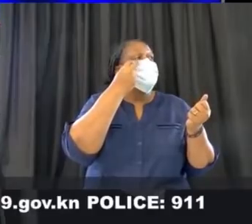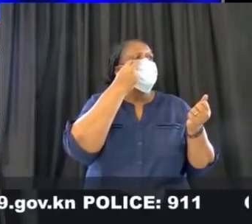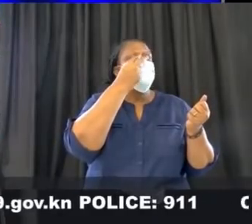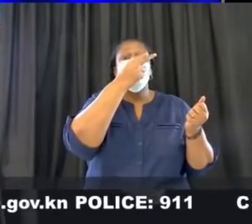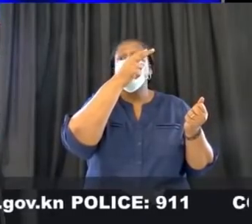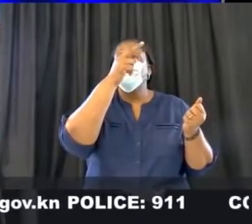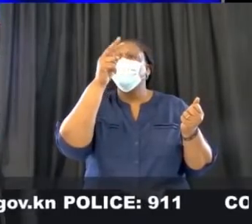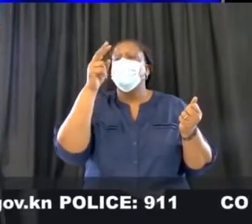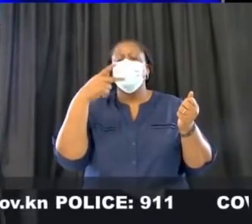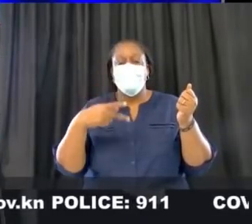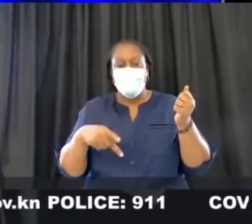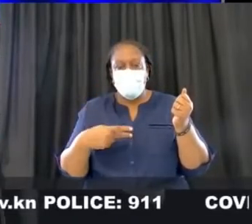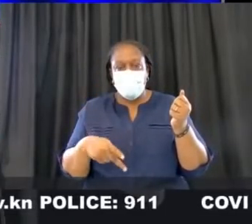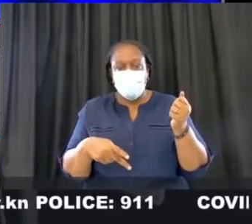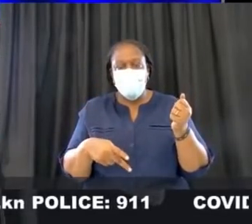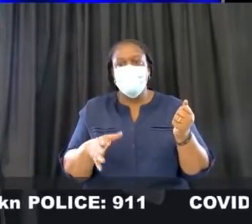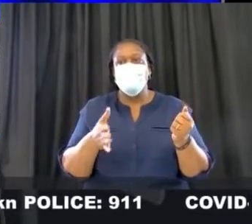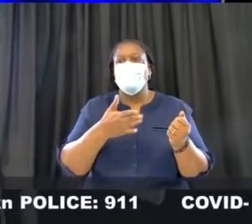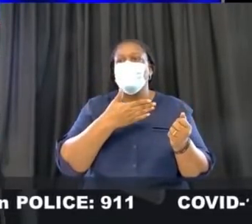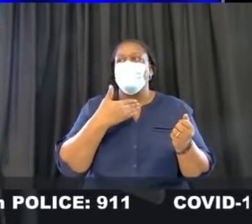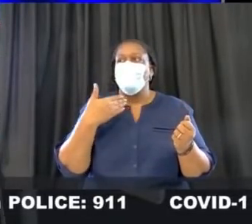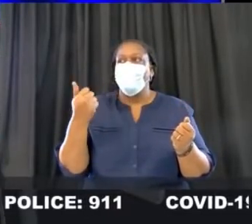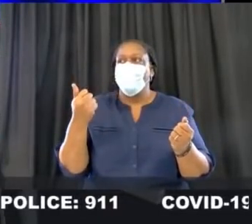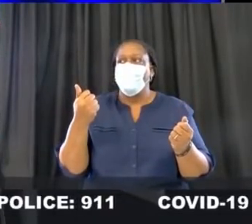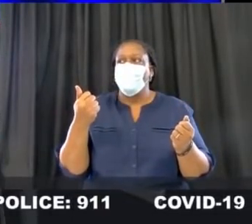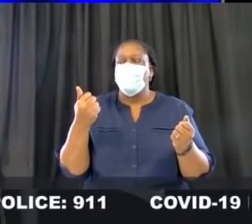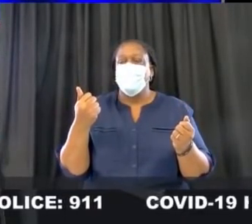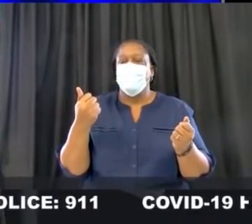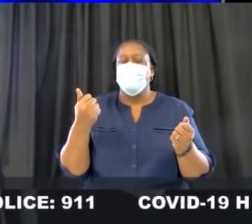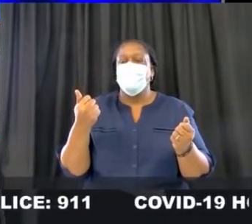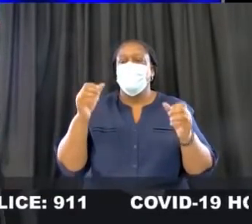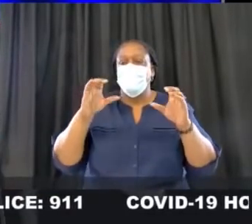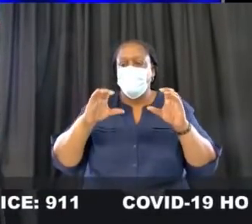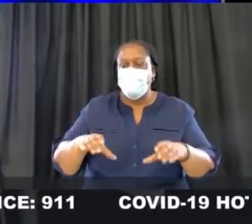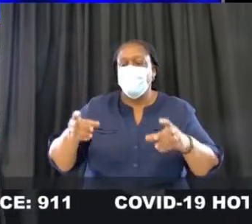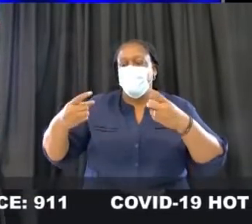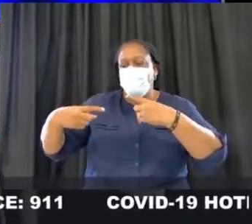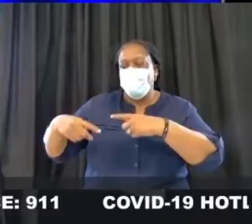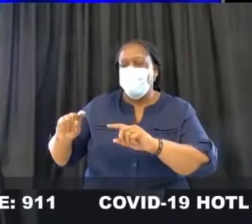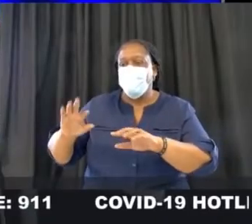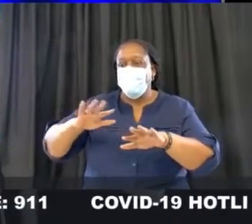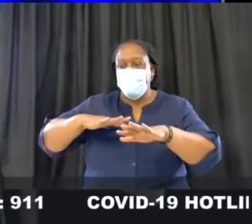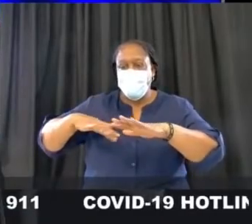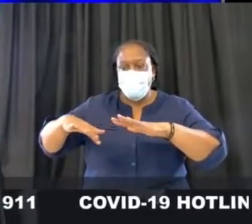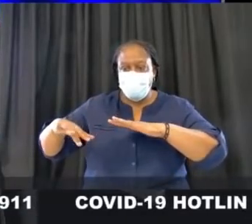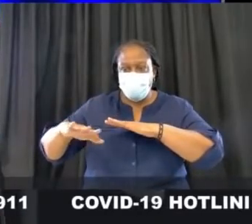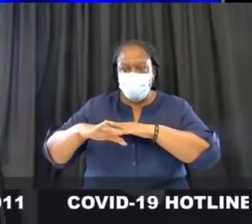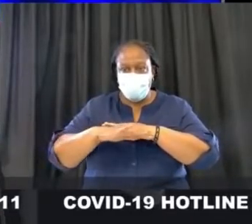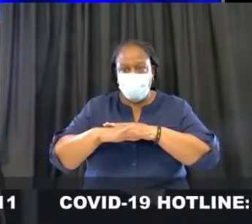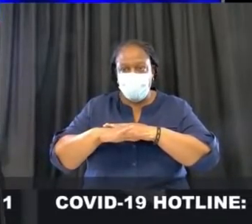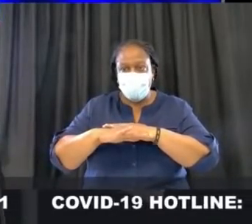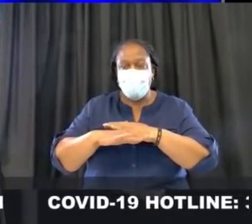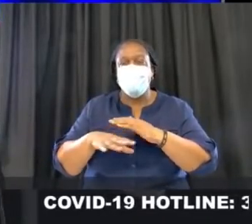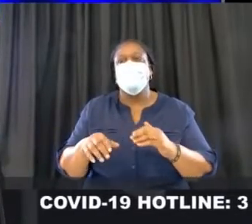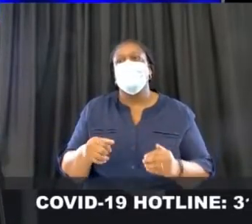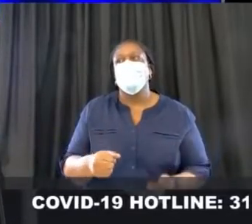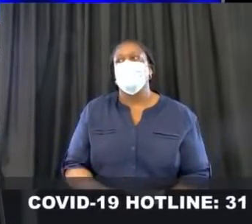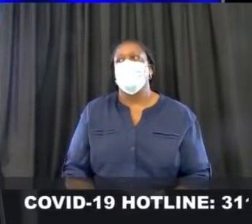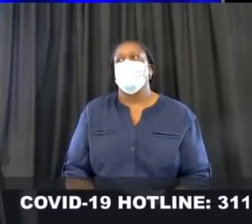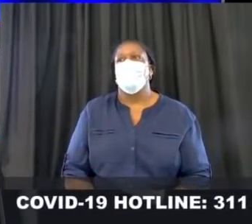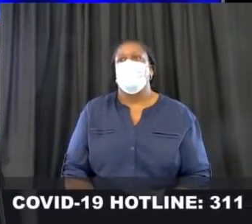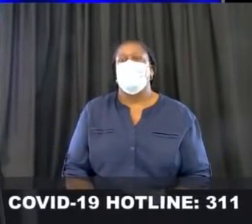cruises to areas such as Shitten Bay on Frigate Bay, as well as